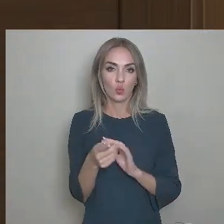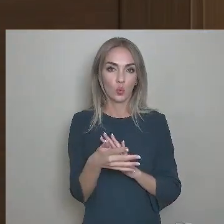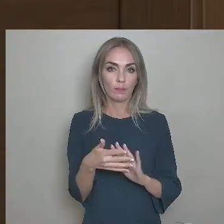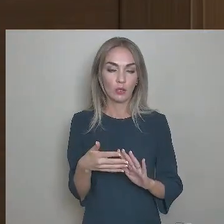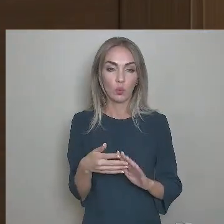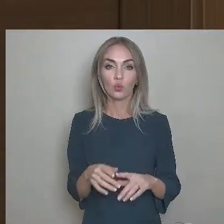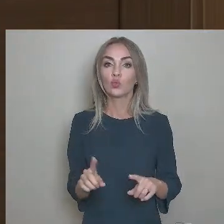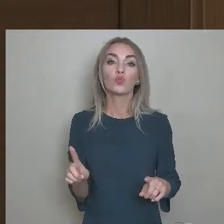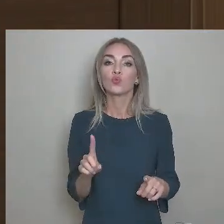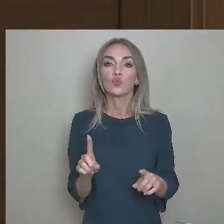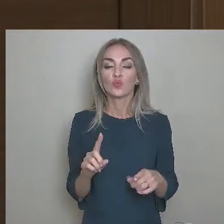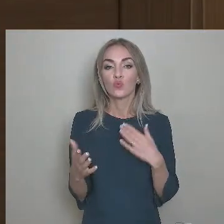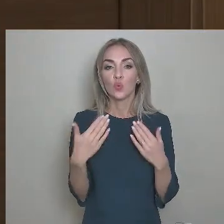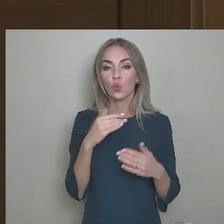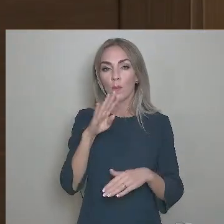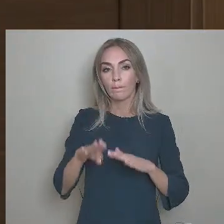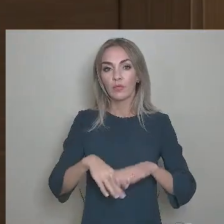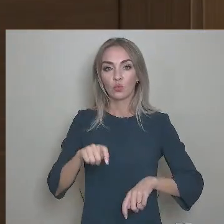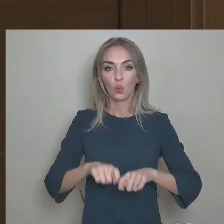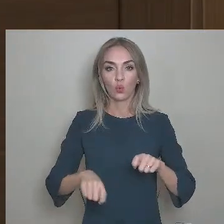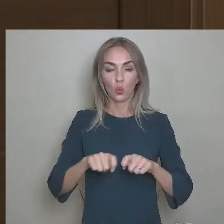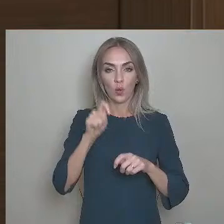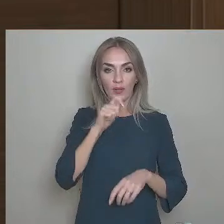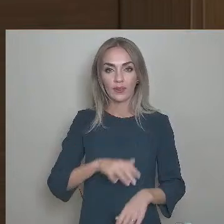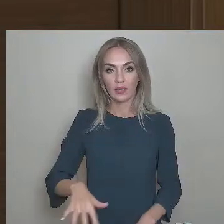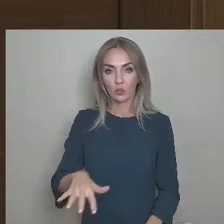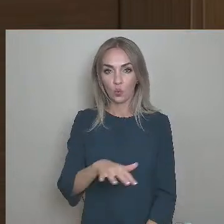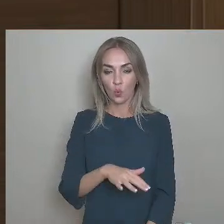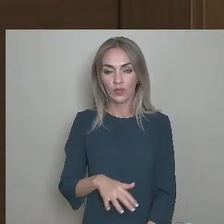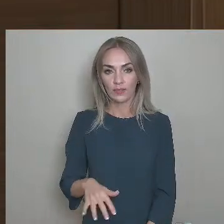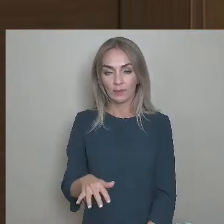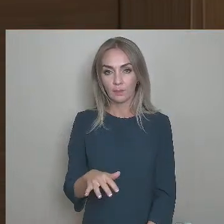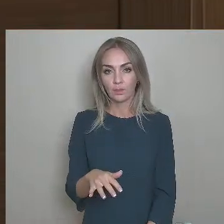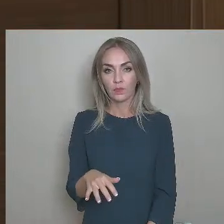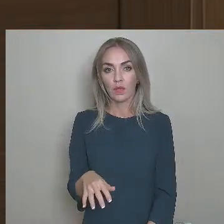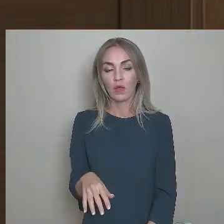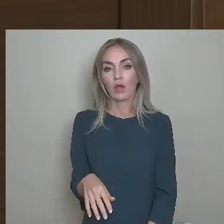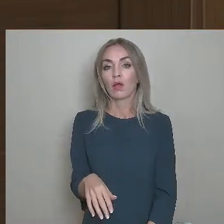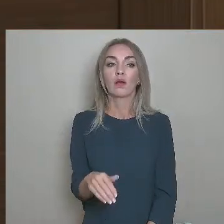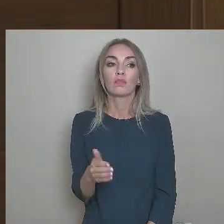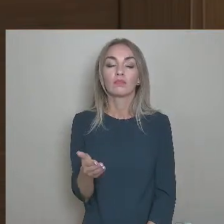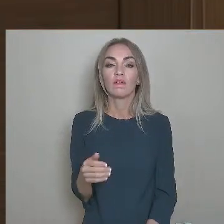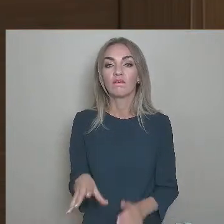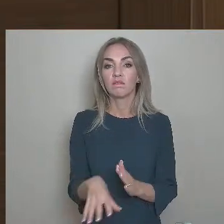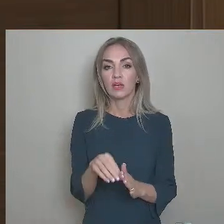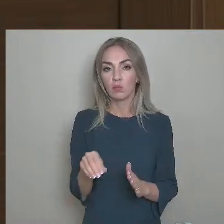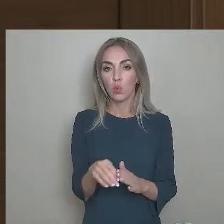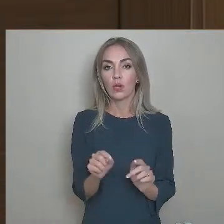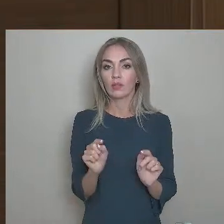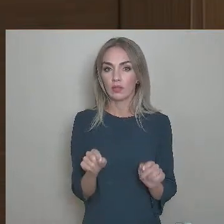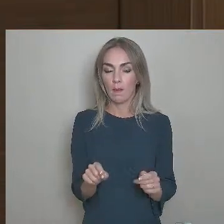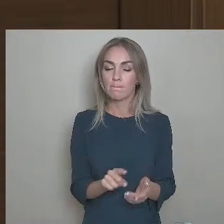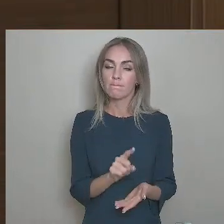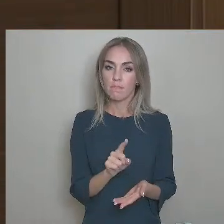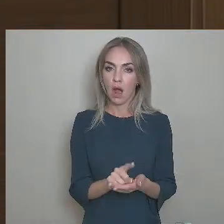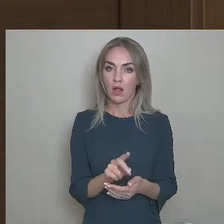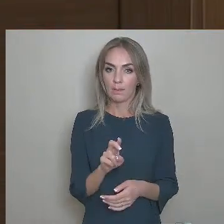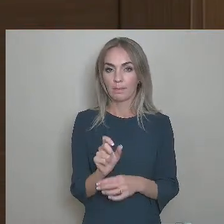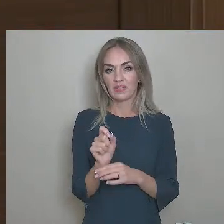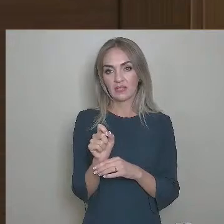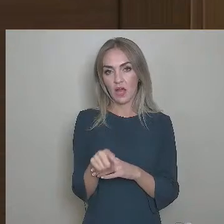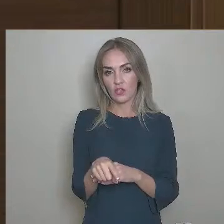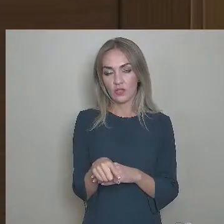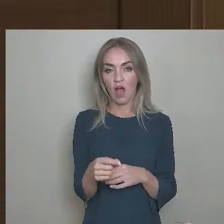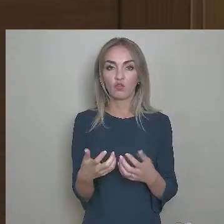not discussing those which are outside control of Ukrainian government. What are those territories which are under control of Ukrainian government?